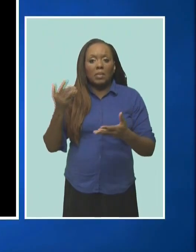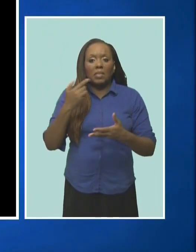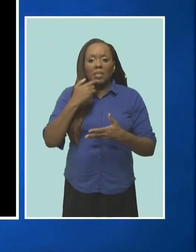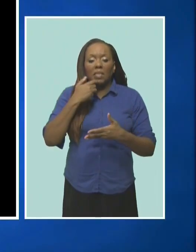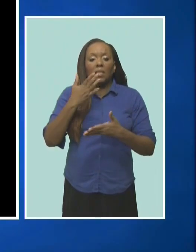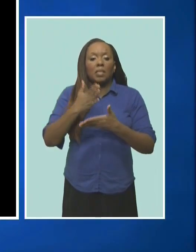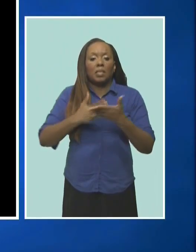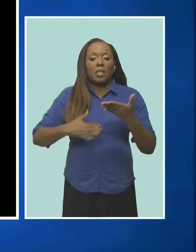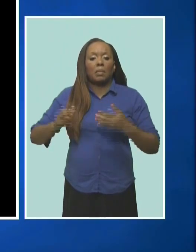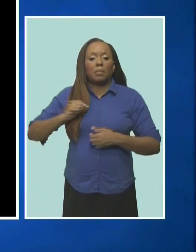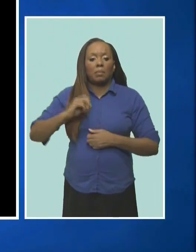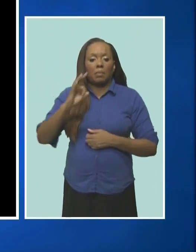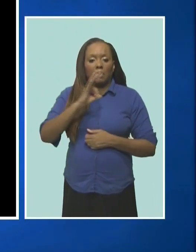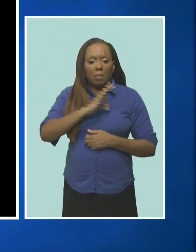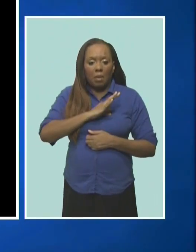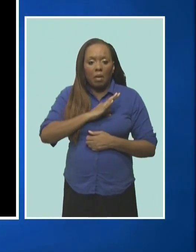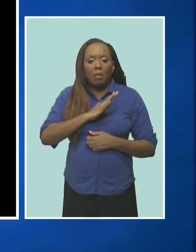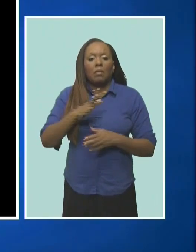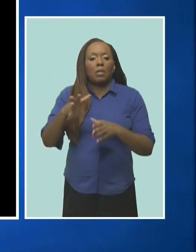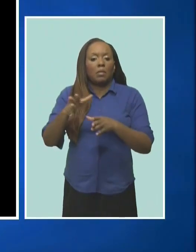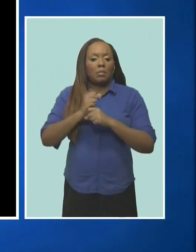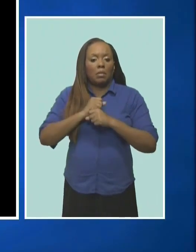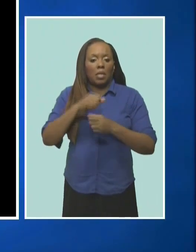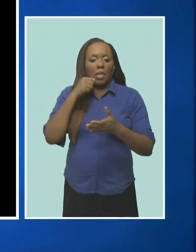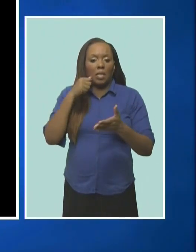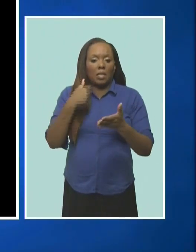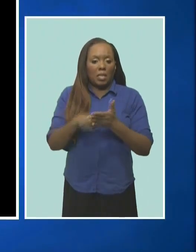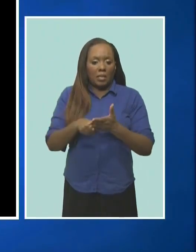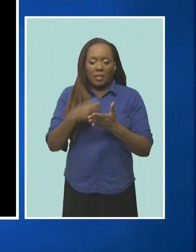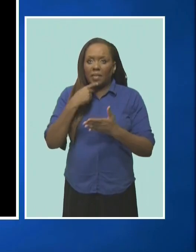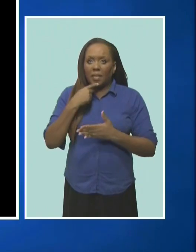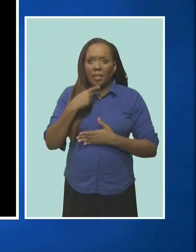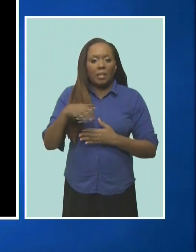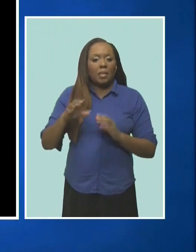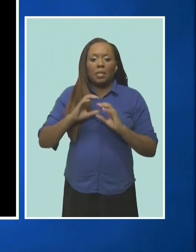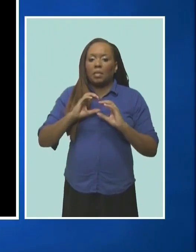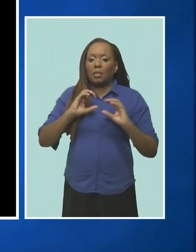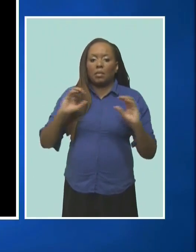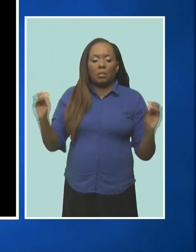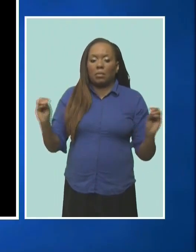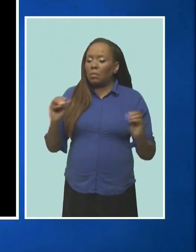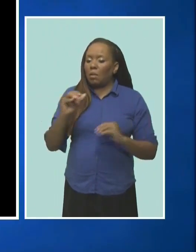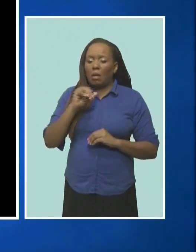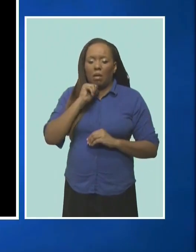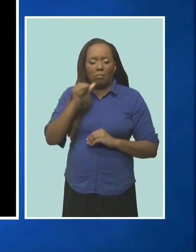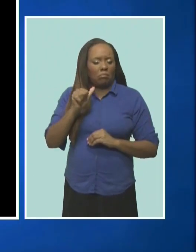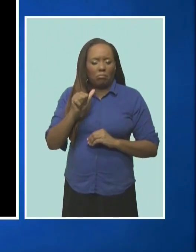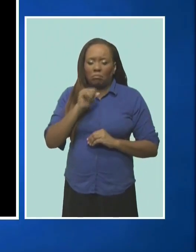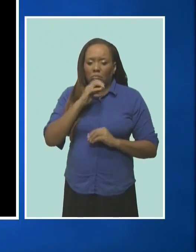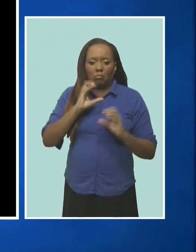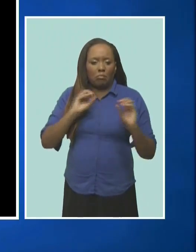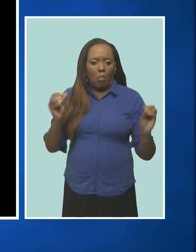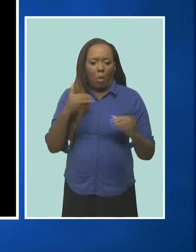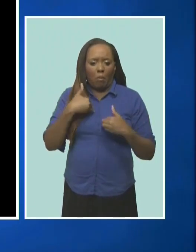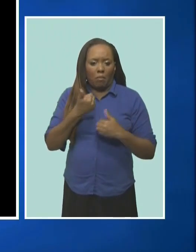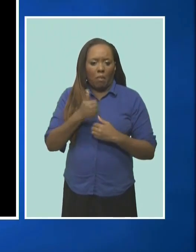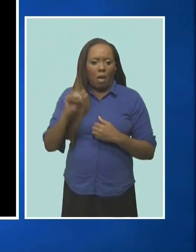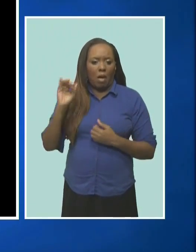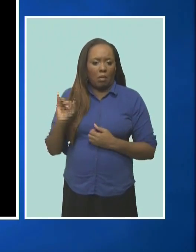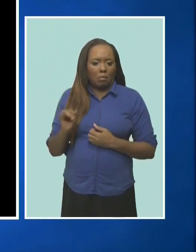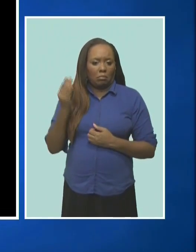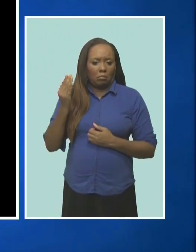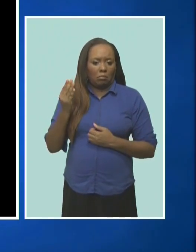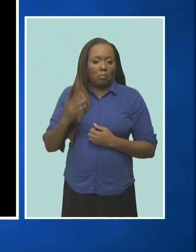of the employees put on notice have received letters indicating that they are no longer facing